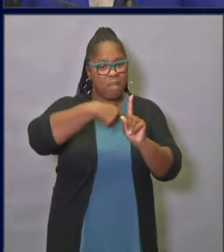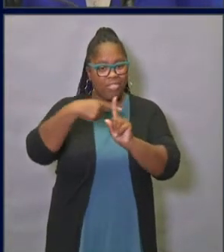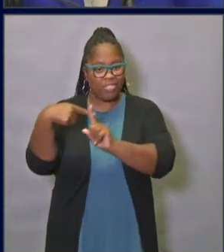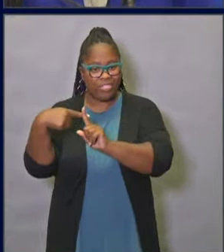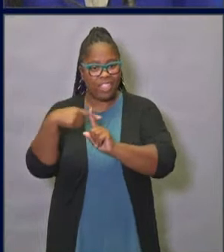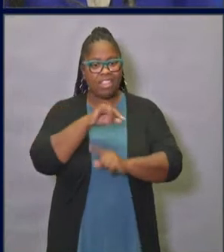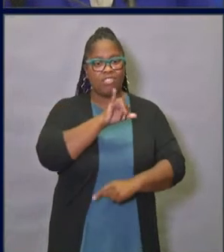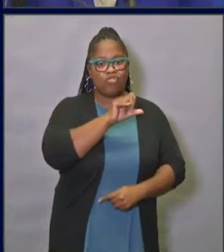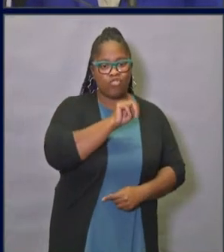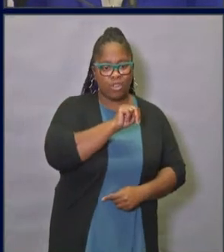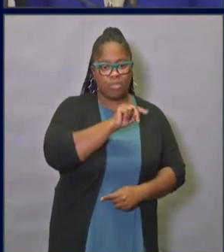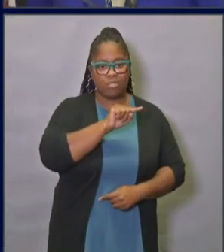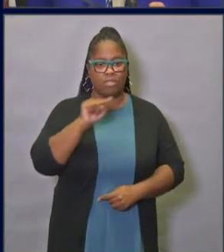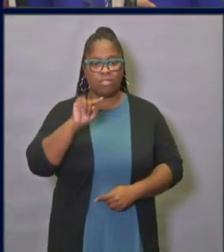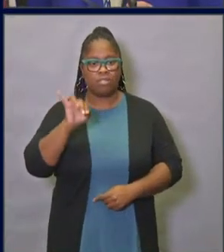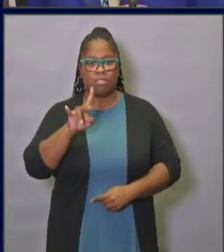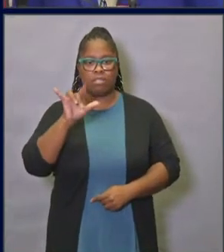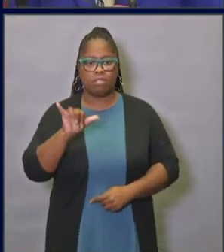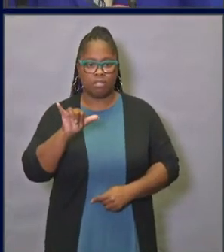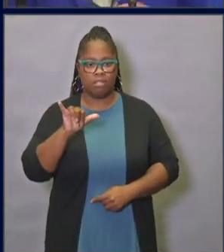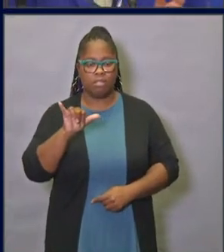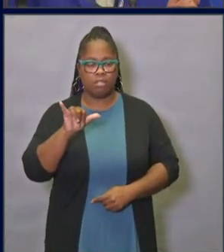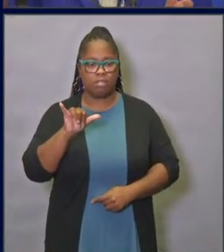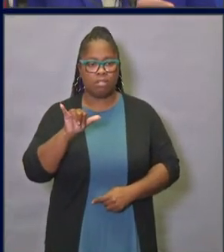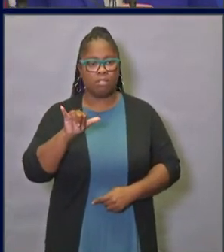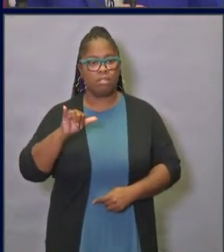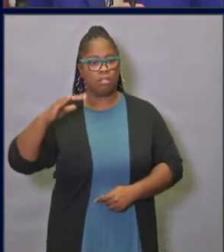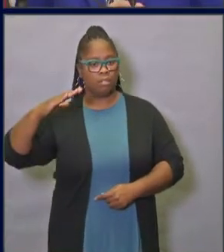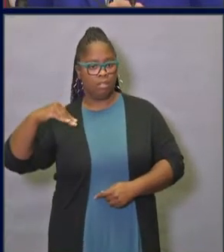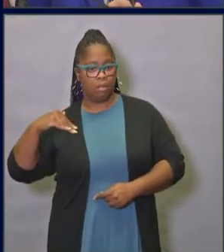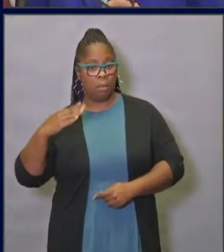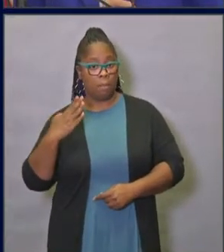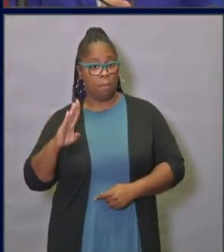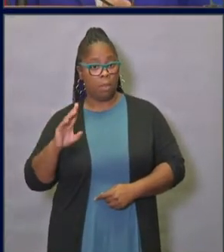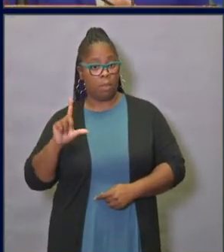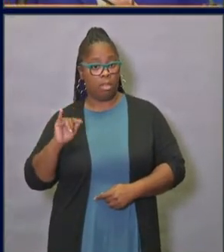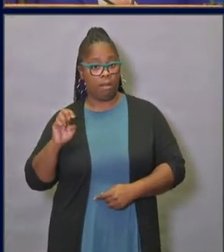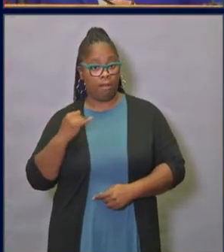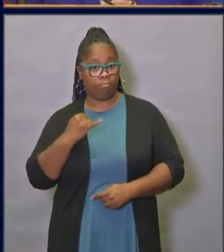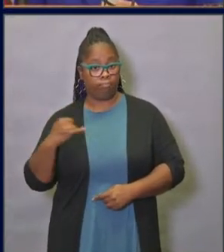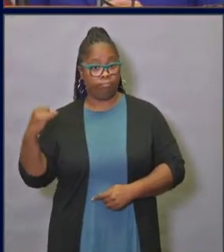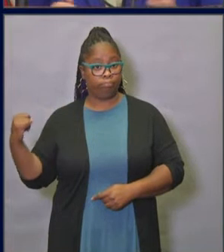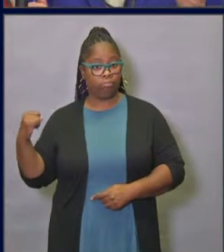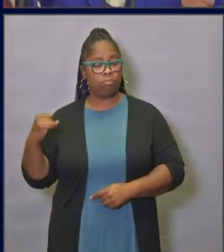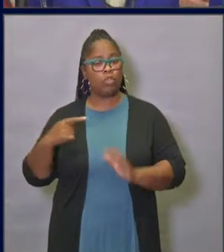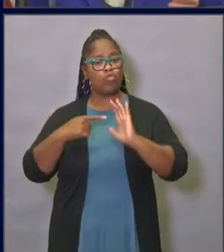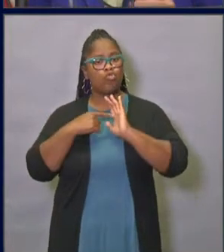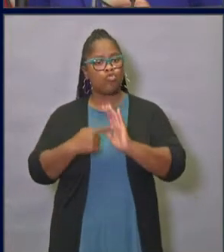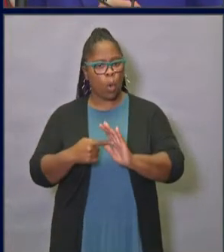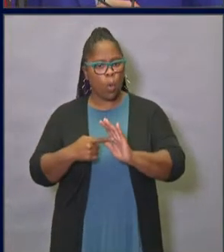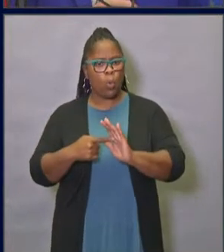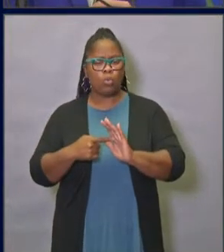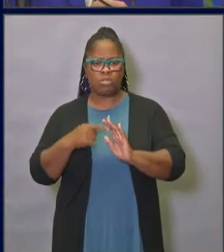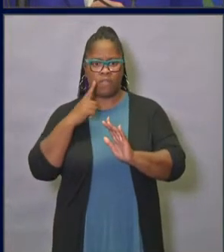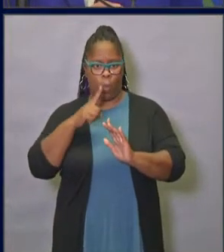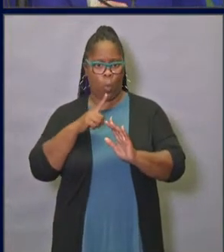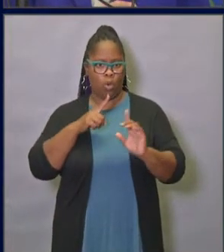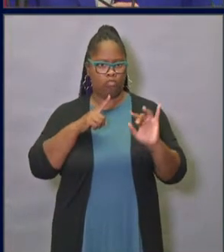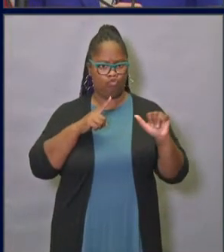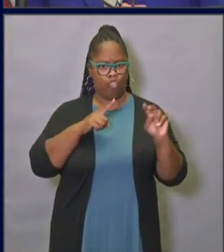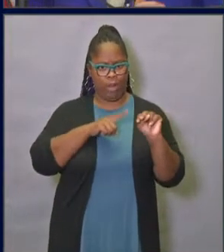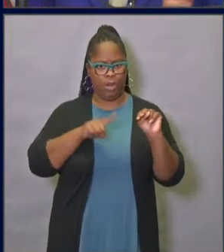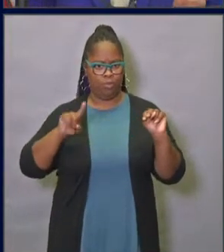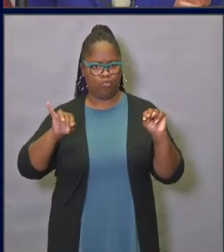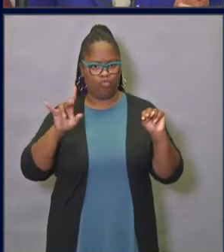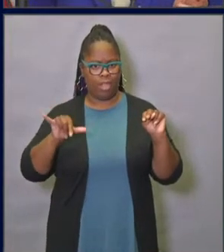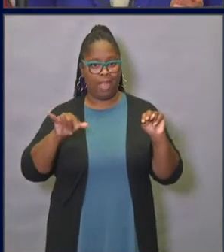January through July. The blue line, by comparison, shows the average mortality for these very same months